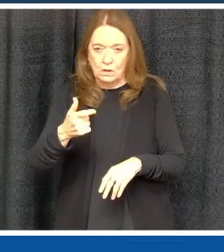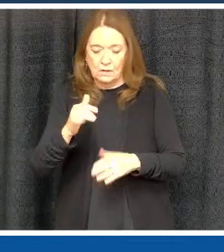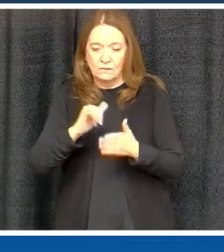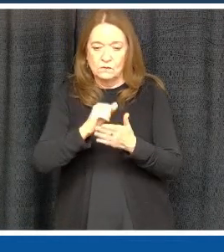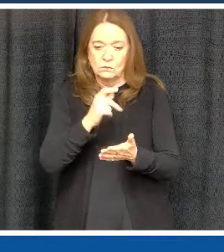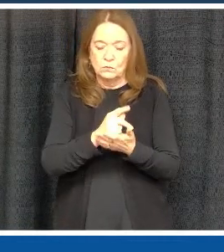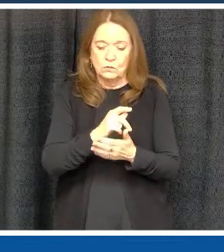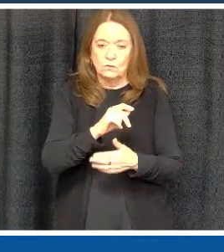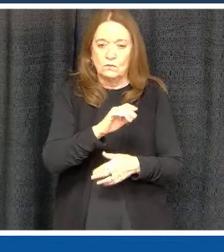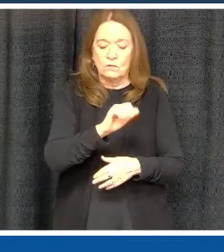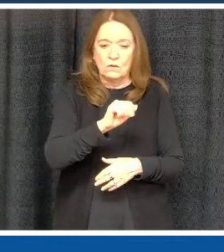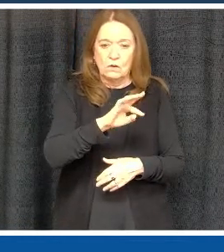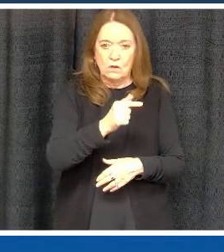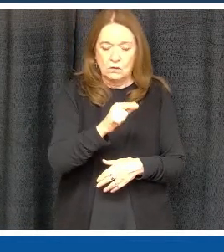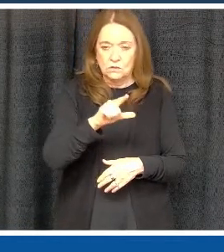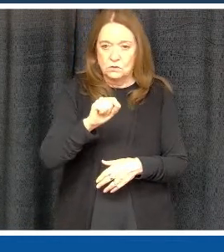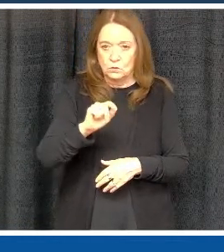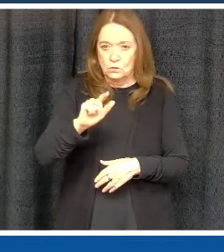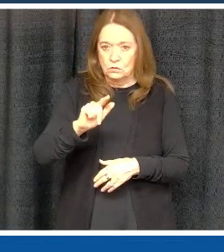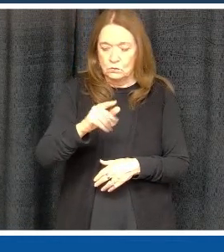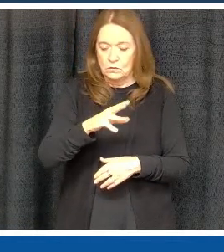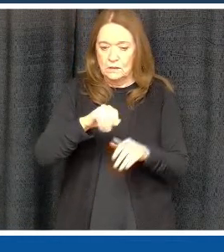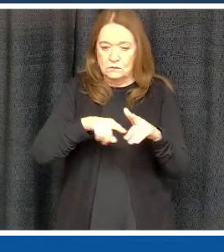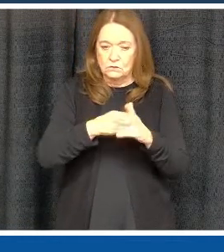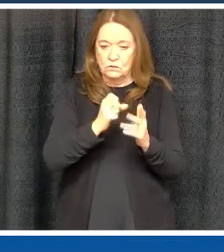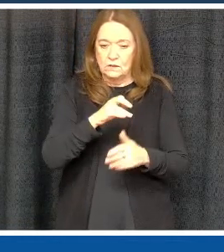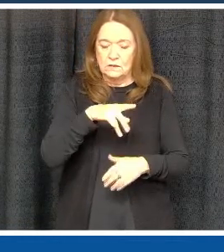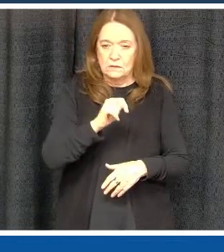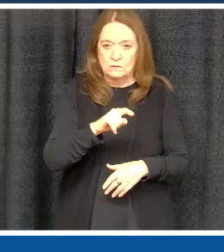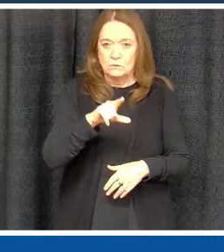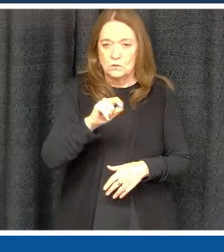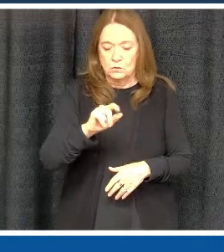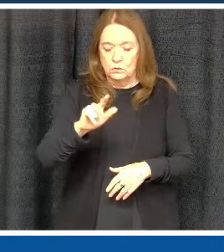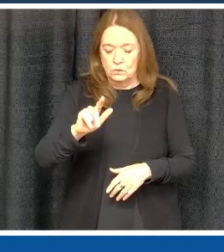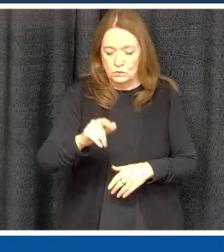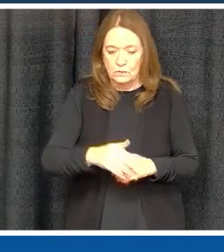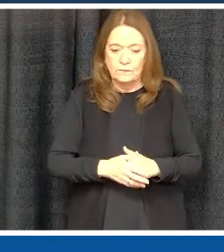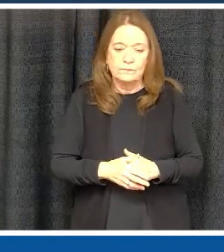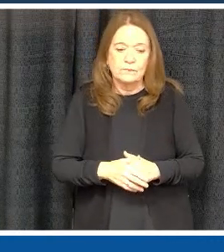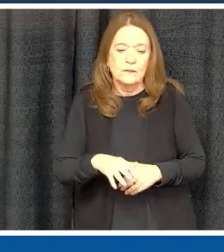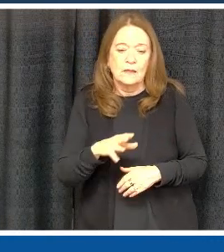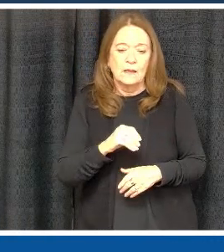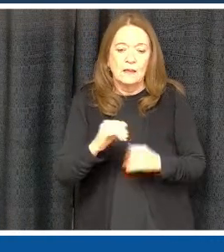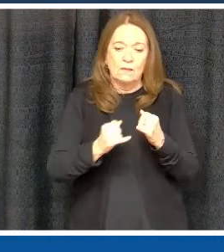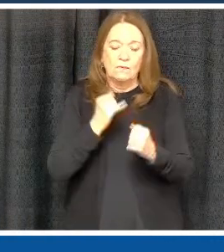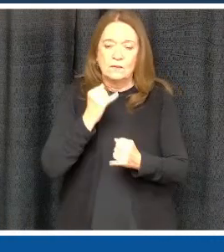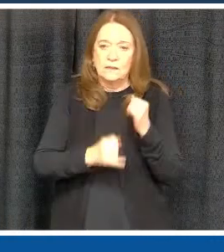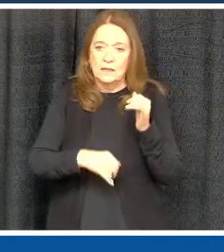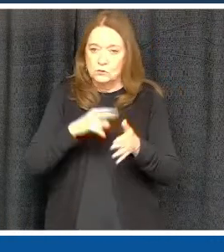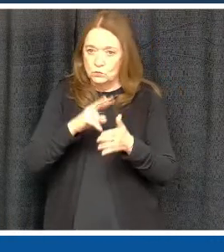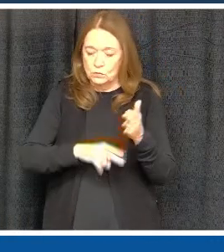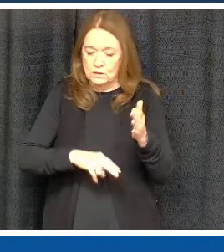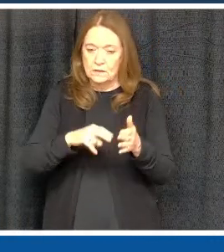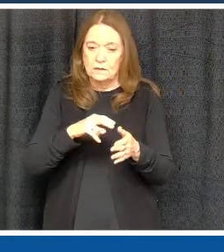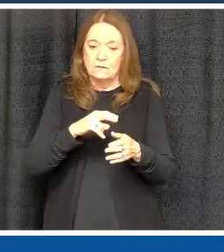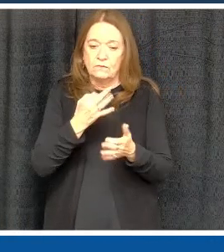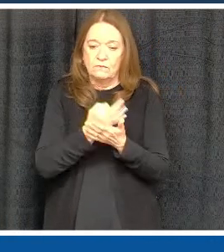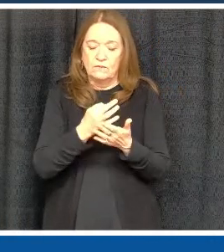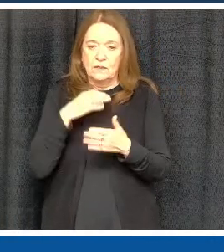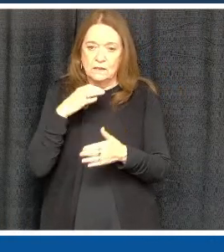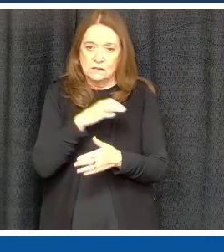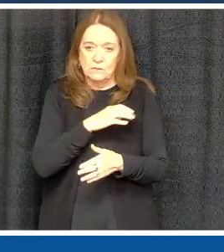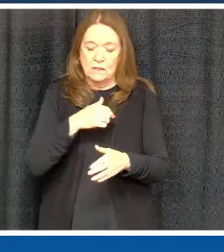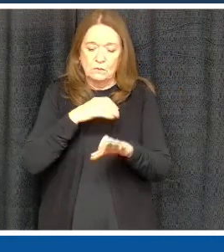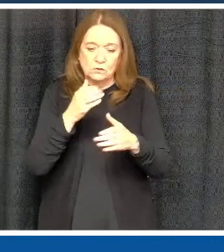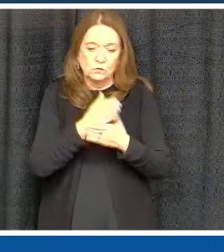August 2023 and effective 7 September 2023. As of the last reading and right at the Finance Committee, I was